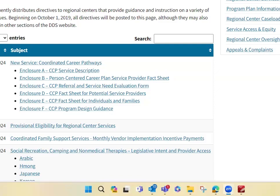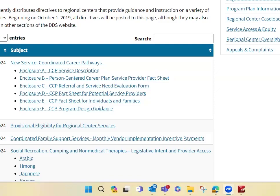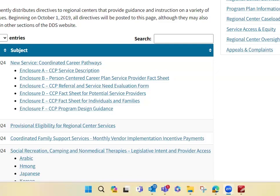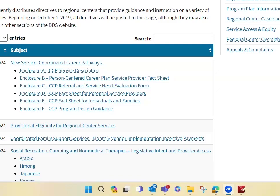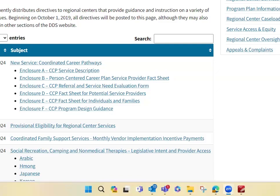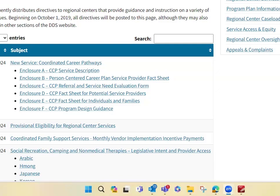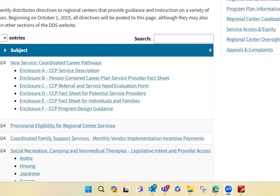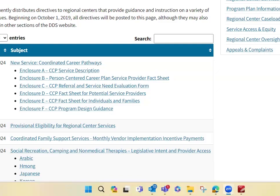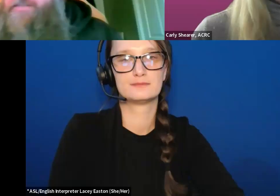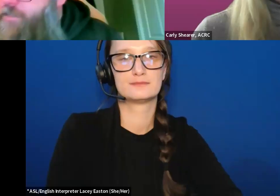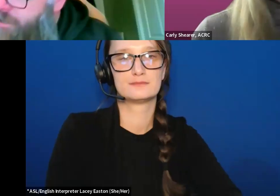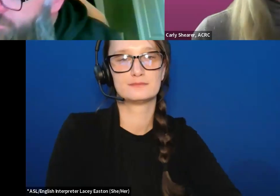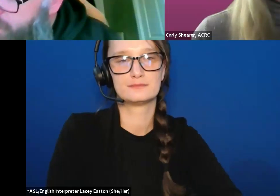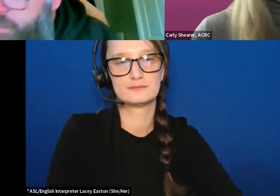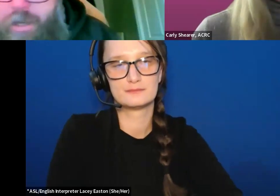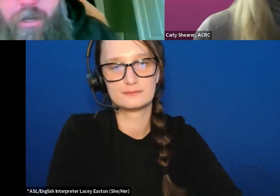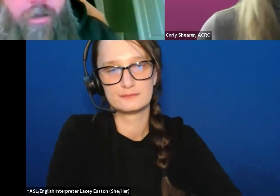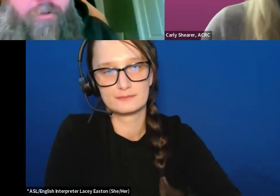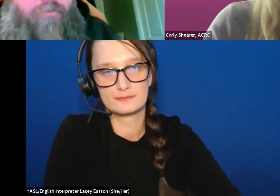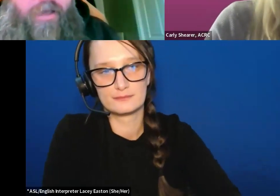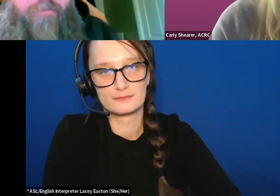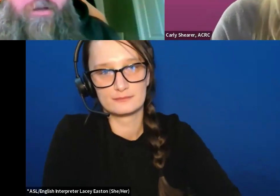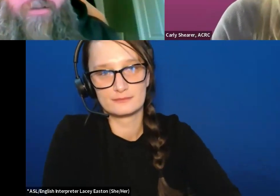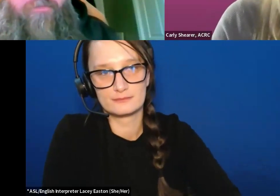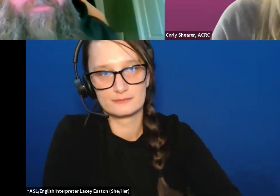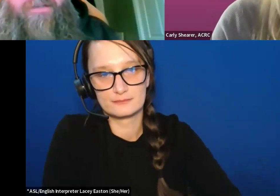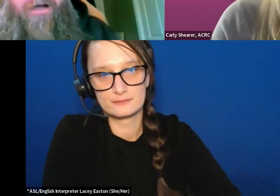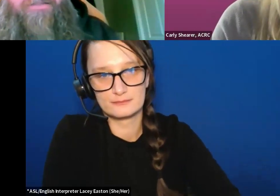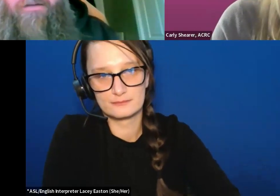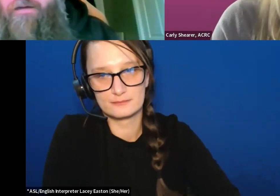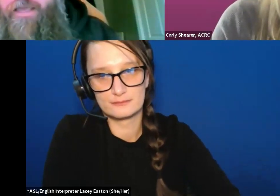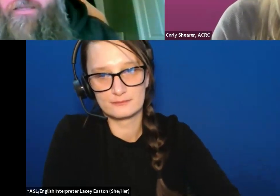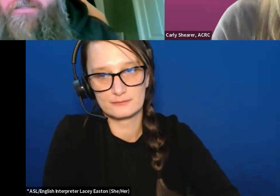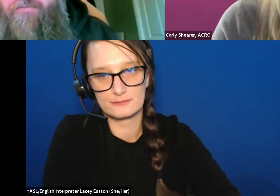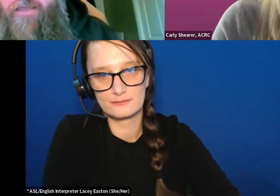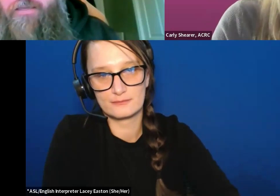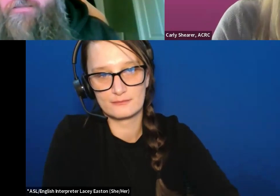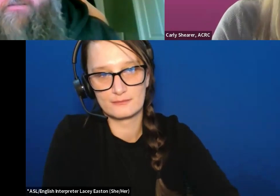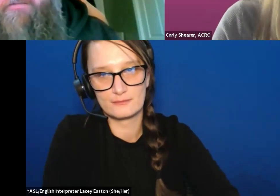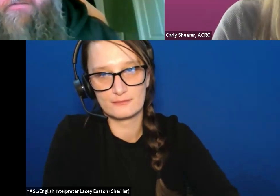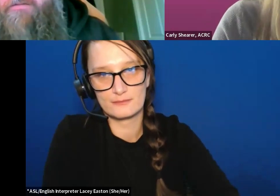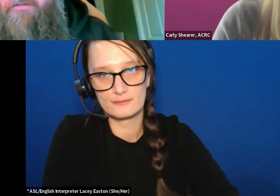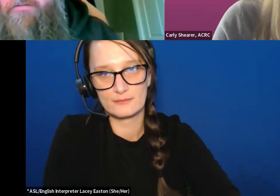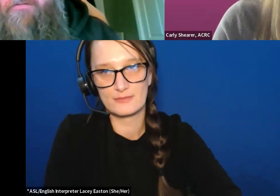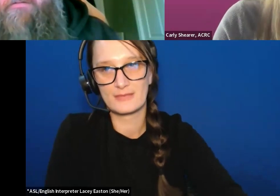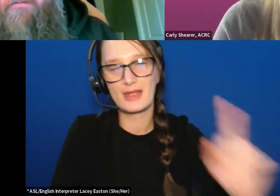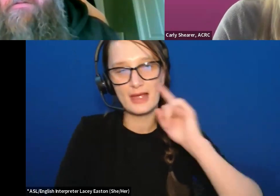one just came out. Let's see here. And I believe we have an update from Scott on